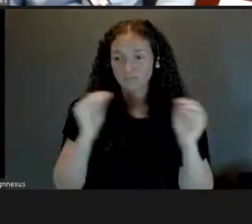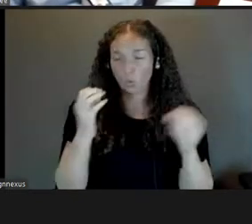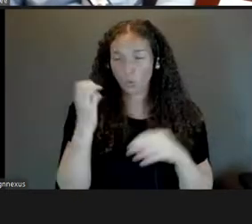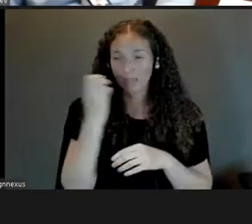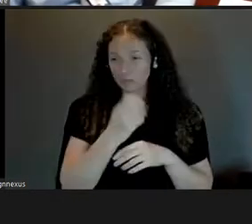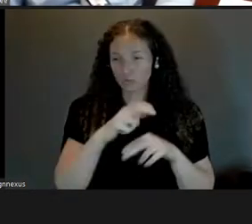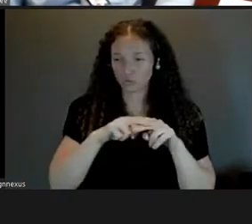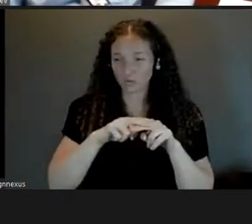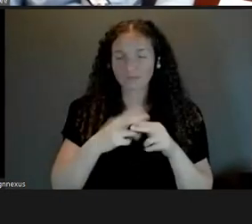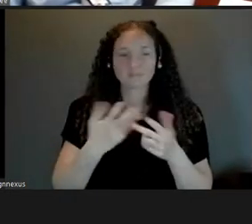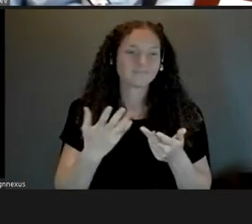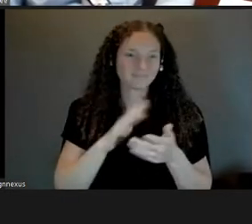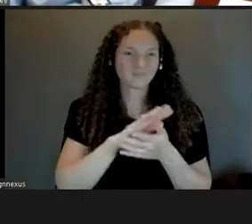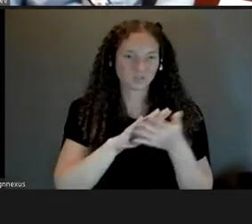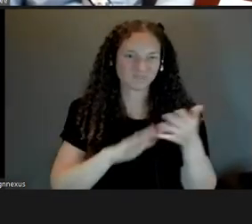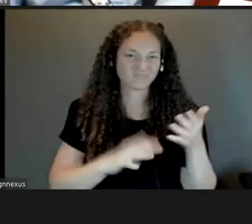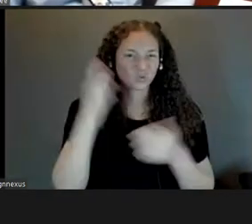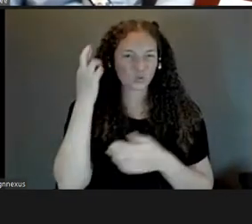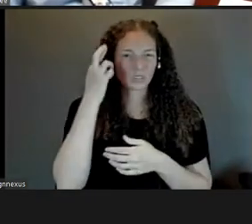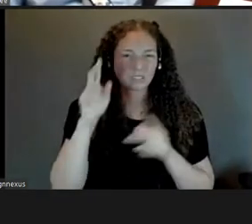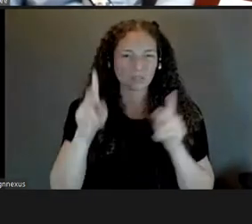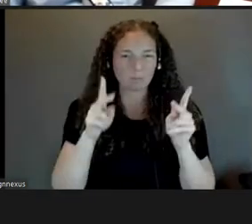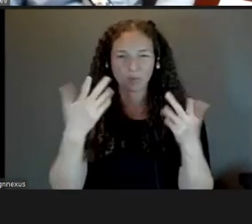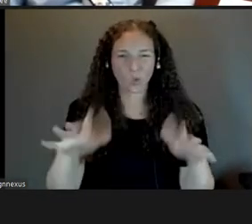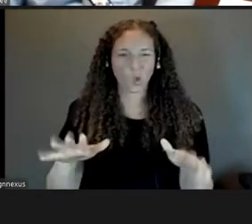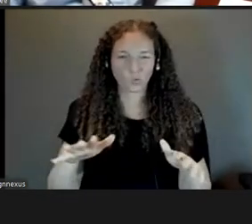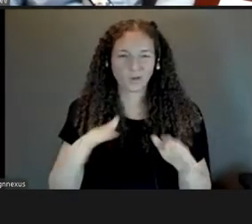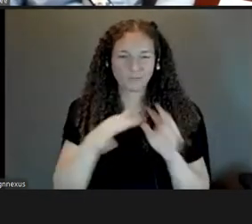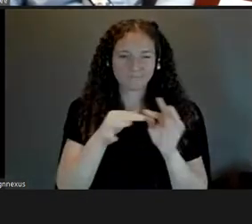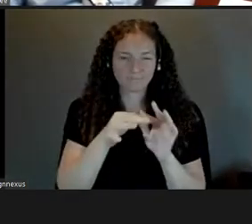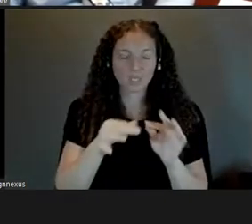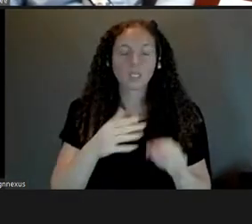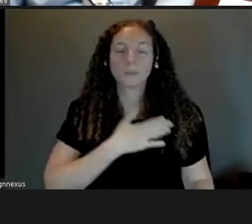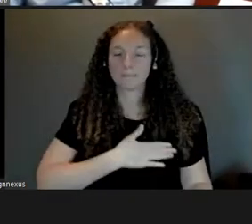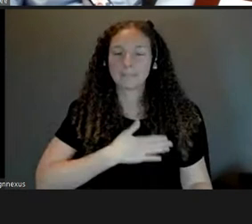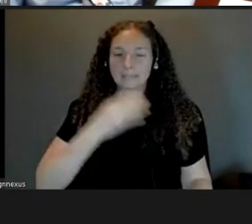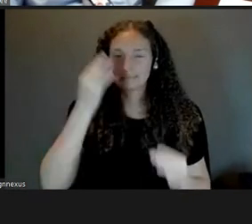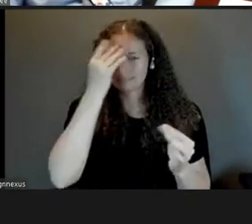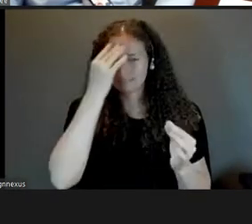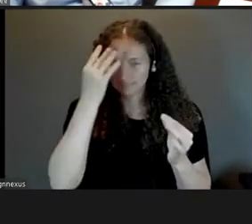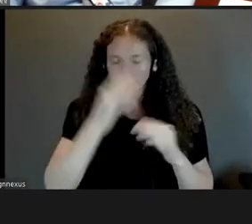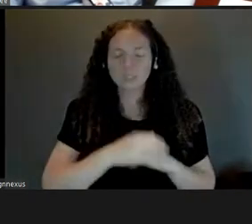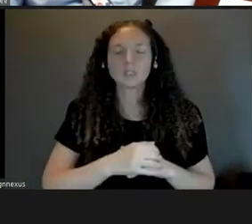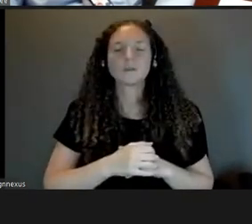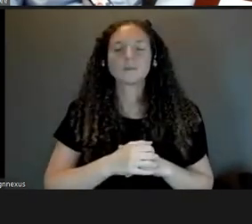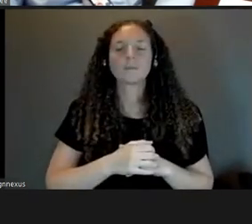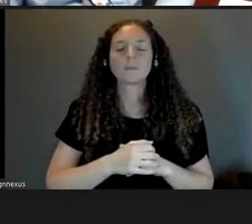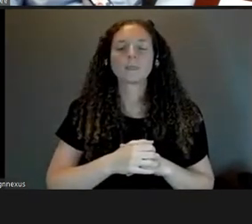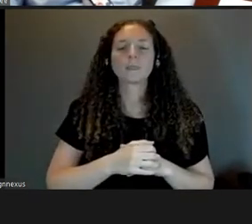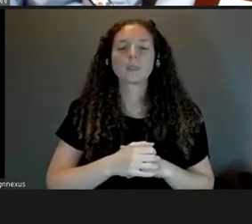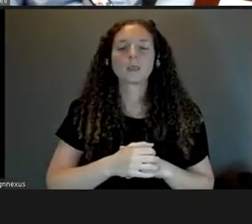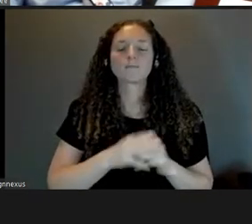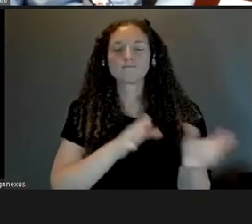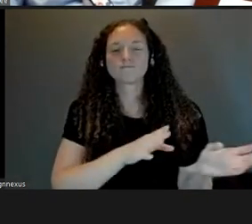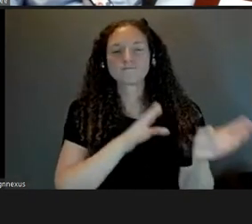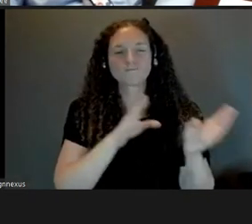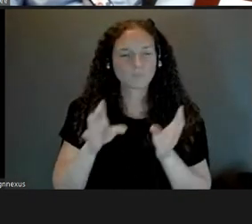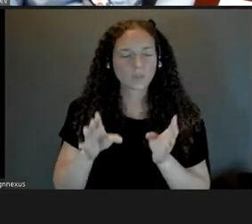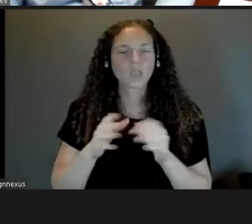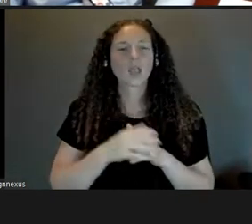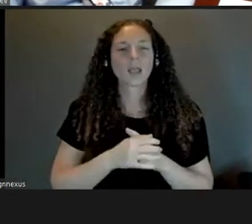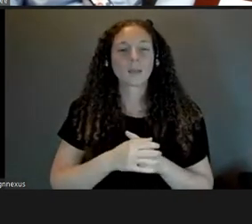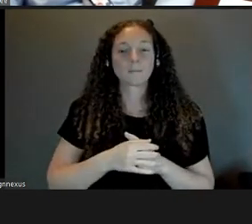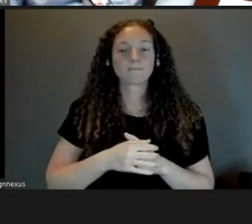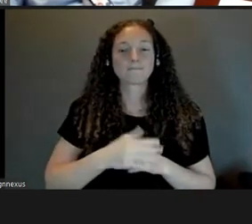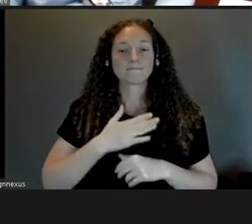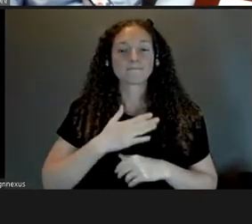you've heard here. So I ask you to please consider that. I also ask you to consider my understanding from the limited information that's